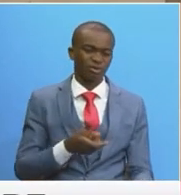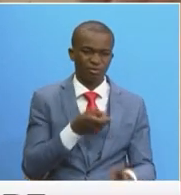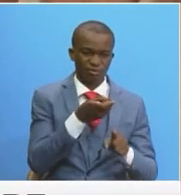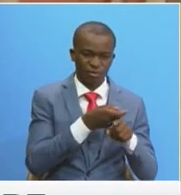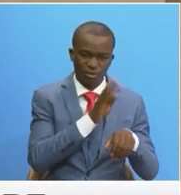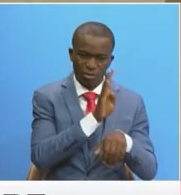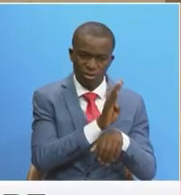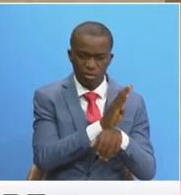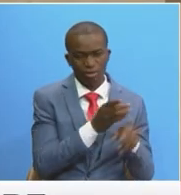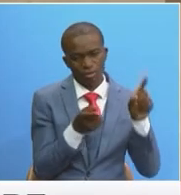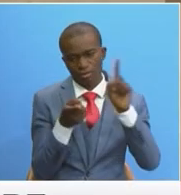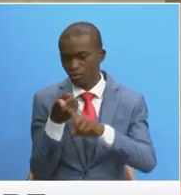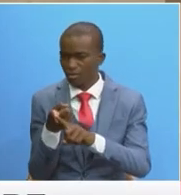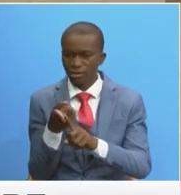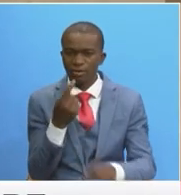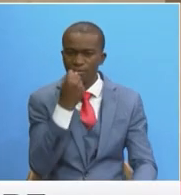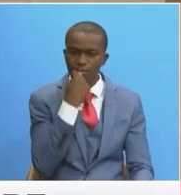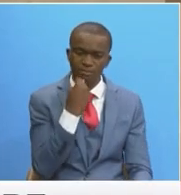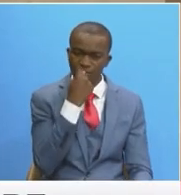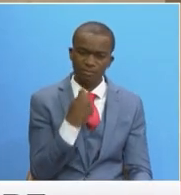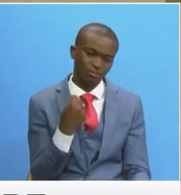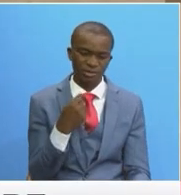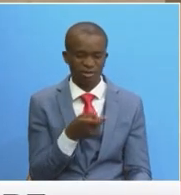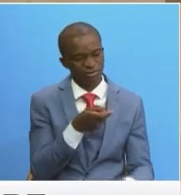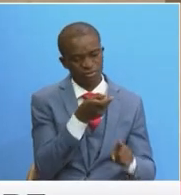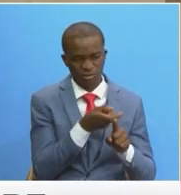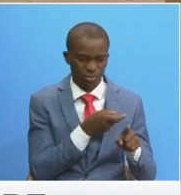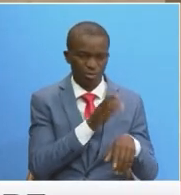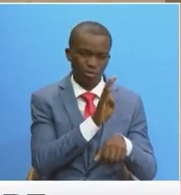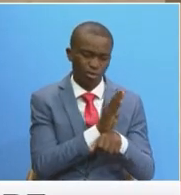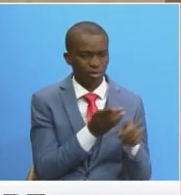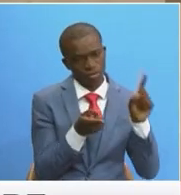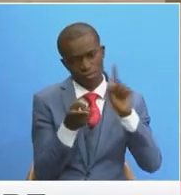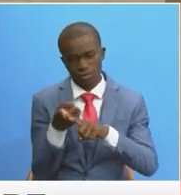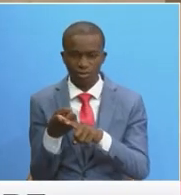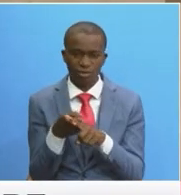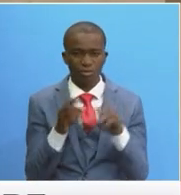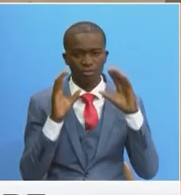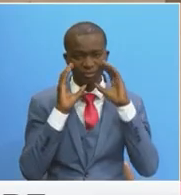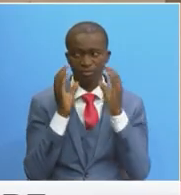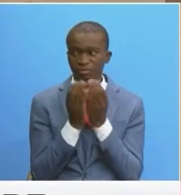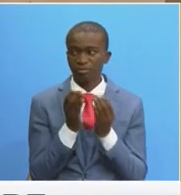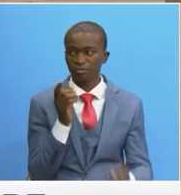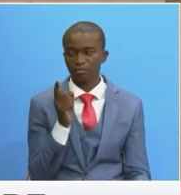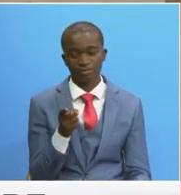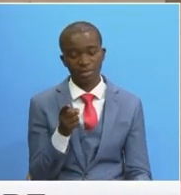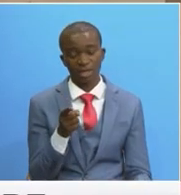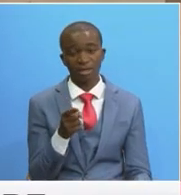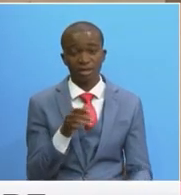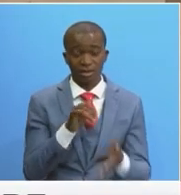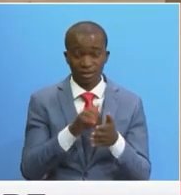to Tanzania, from Burundi to Mozambique. And that is what it